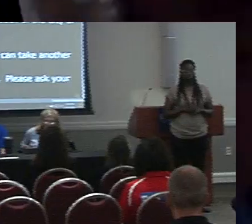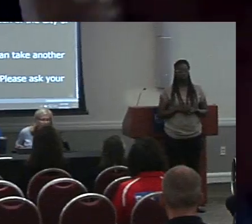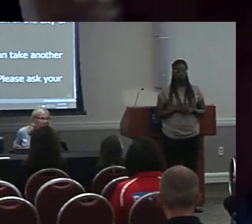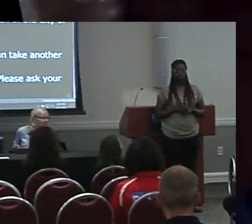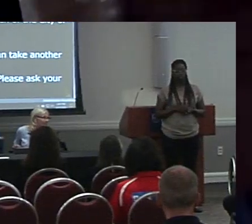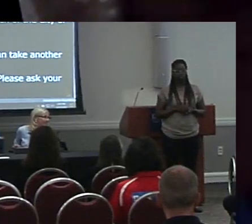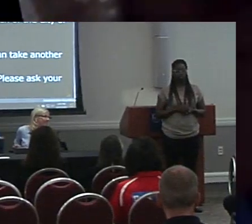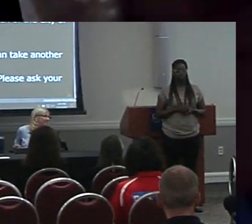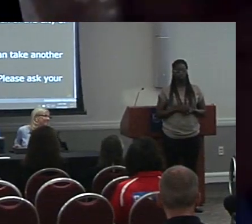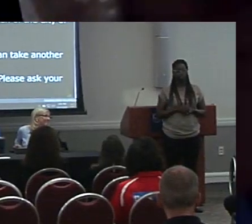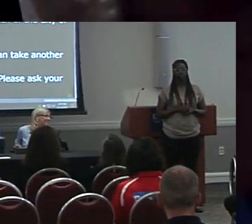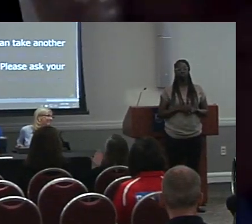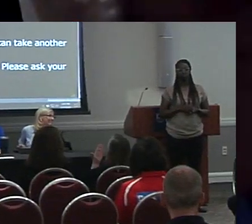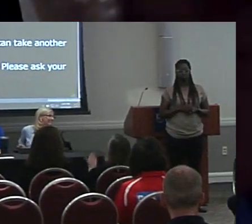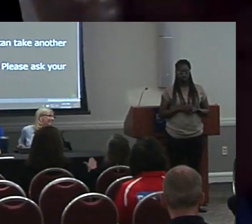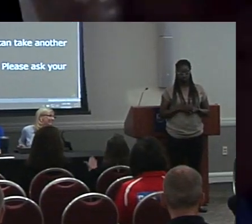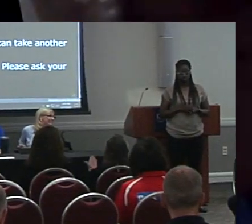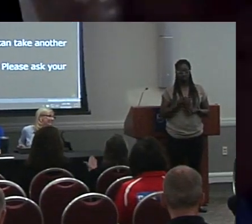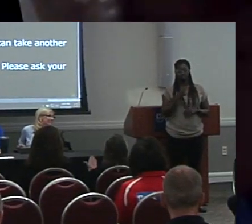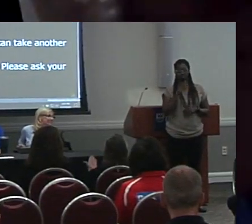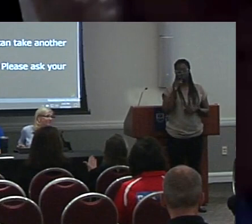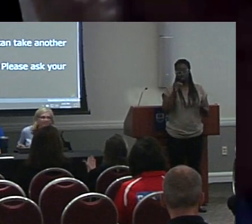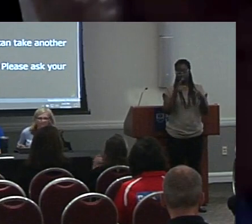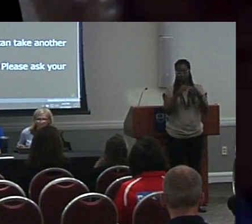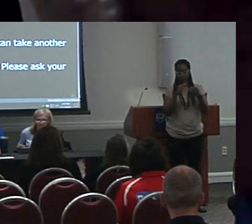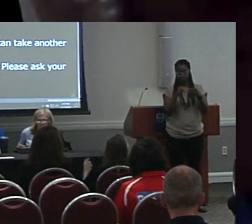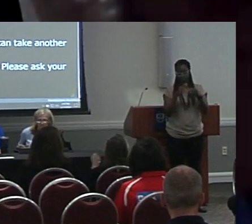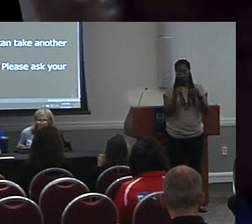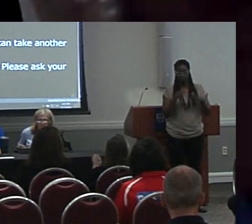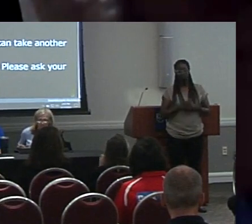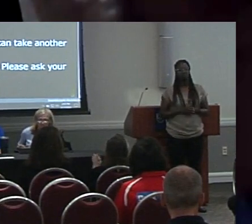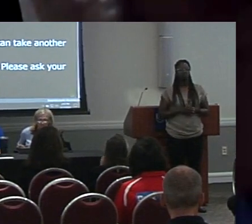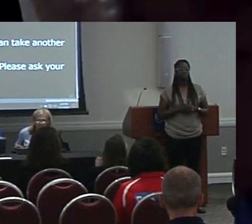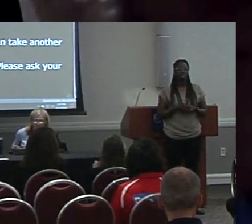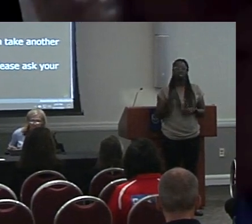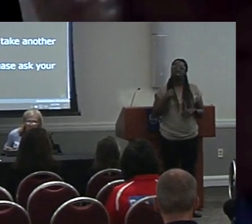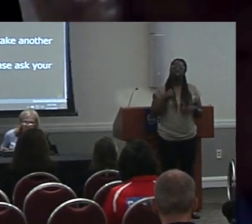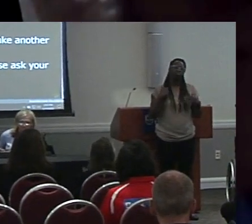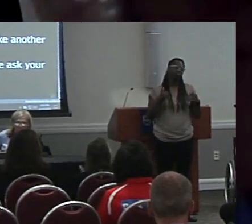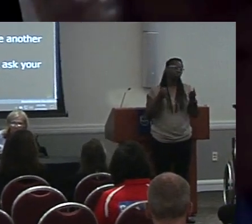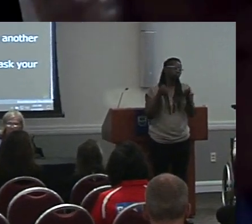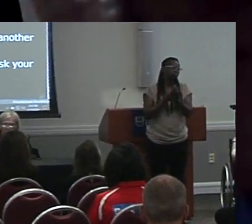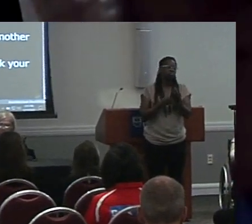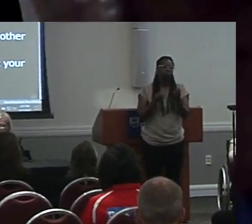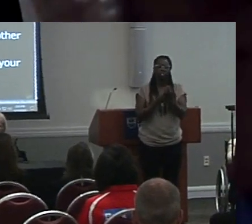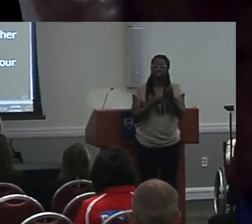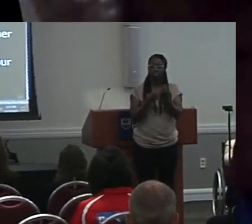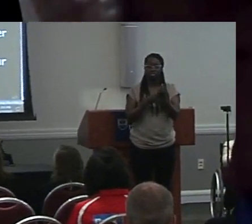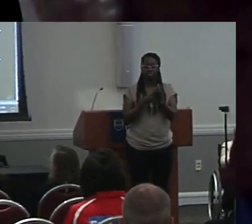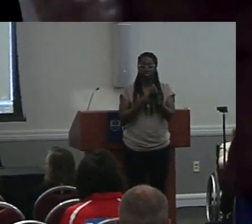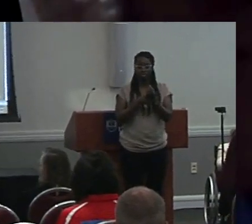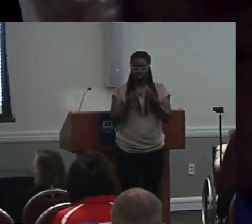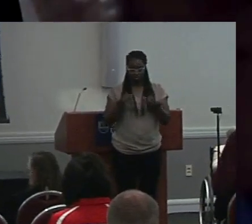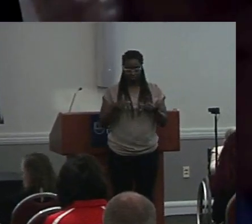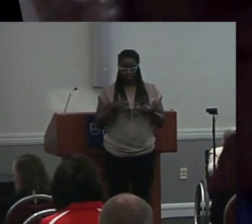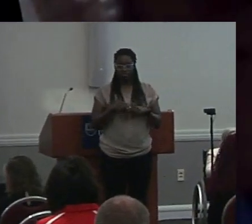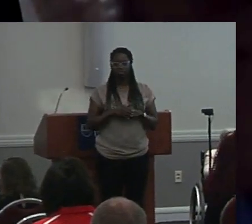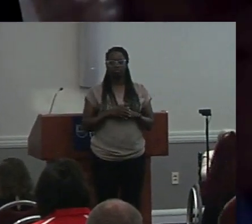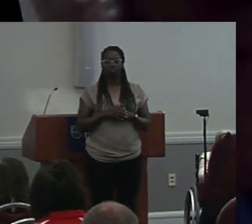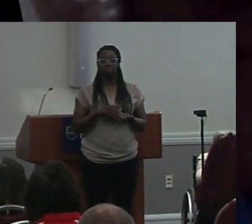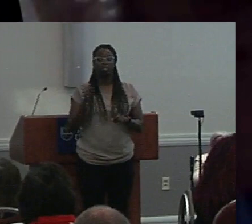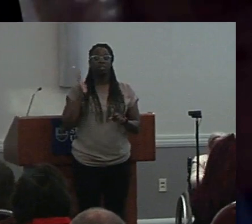Yeah, thank you. I'm a big supporter of the board. I'm a former member. Now I